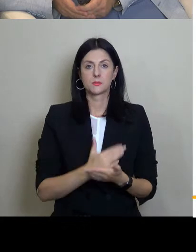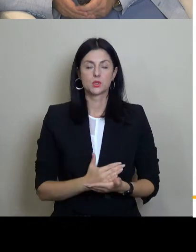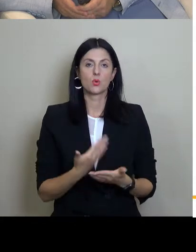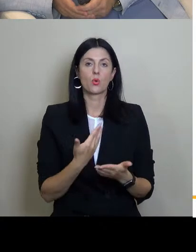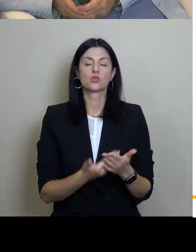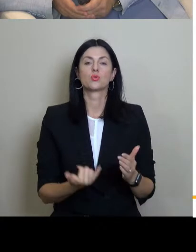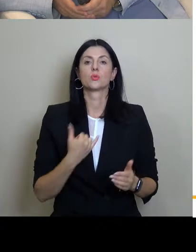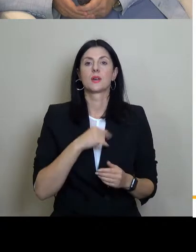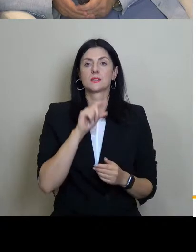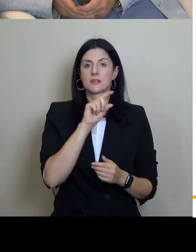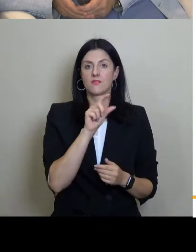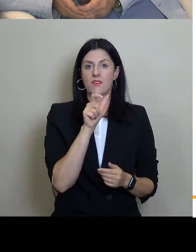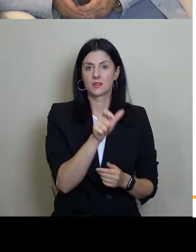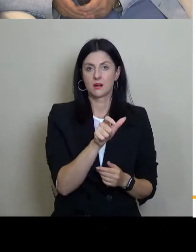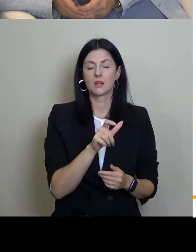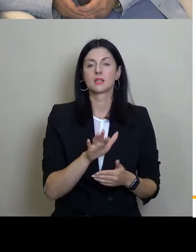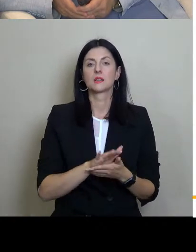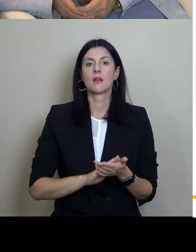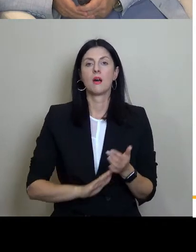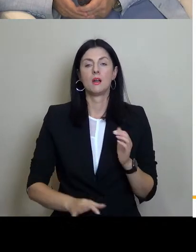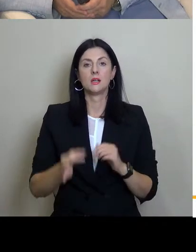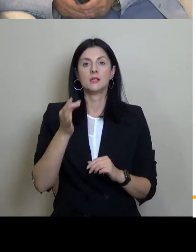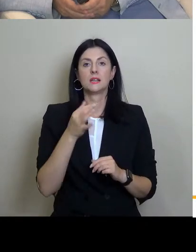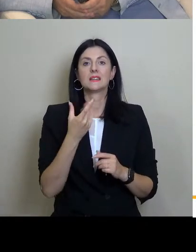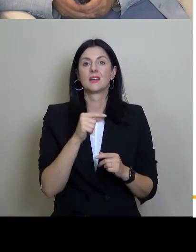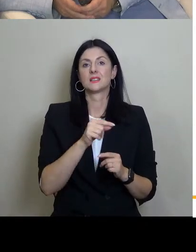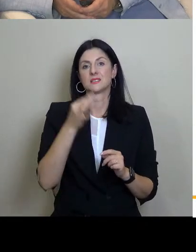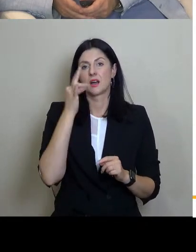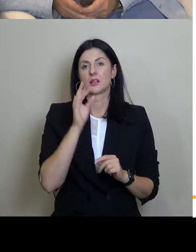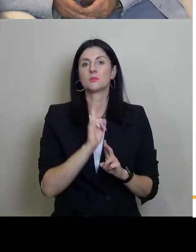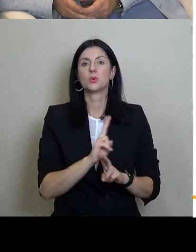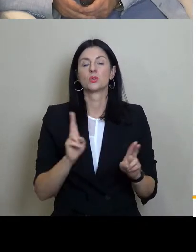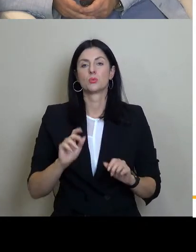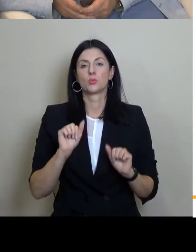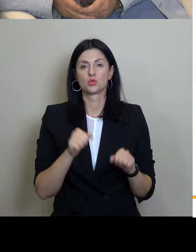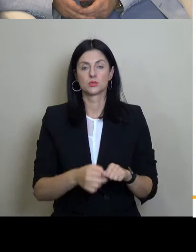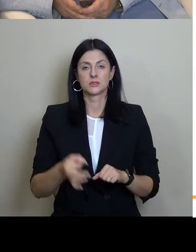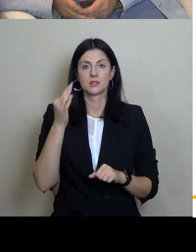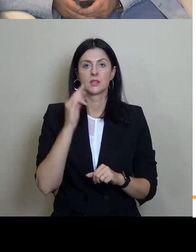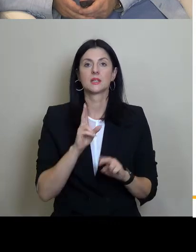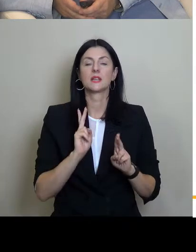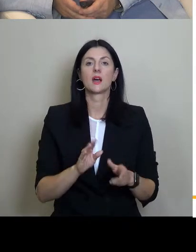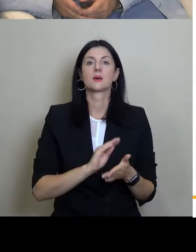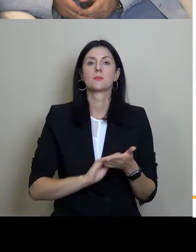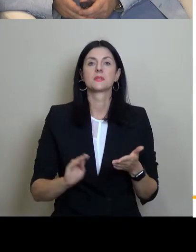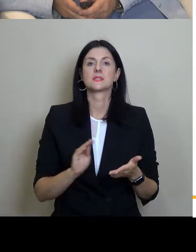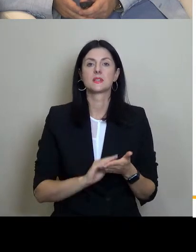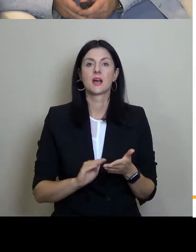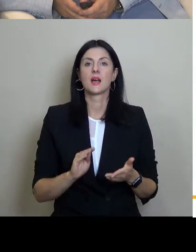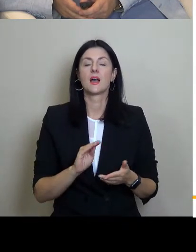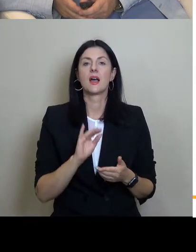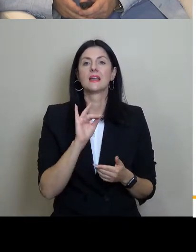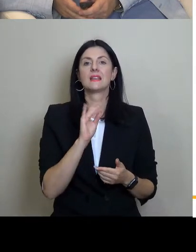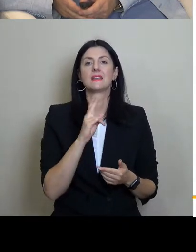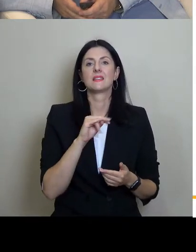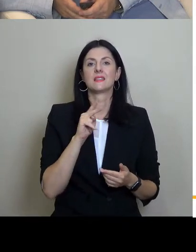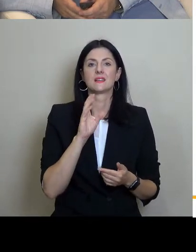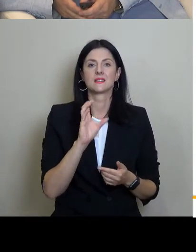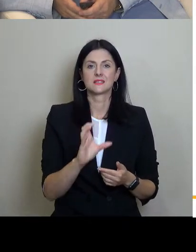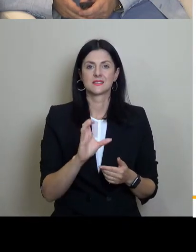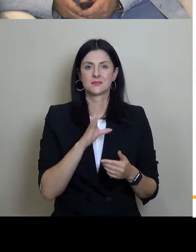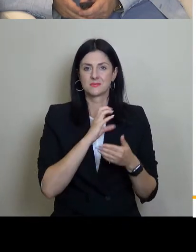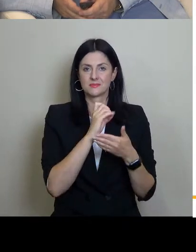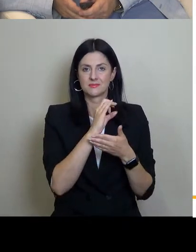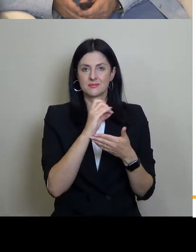one, the title of the party, and then number one, then the square box, and then do you remember